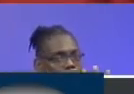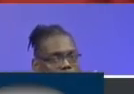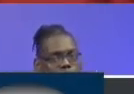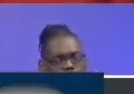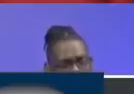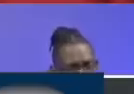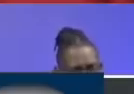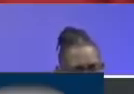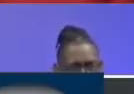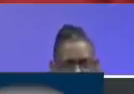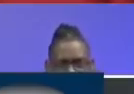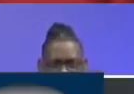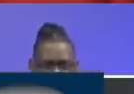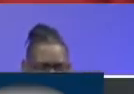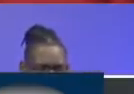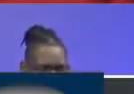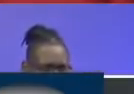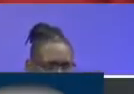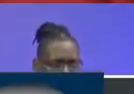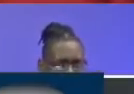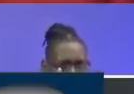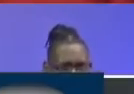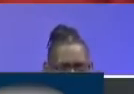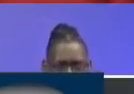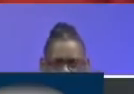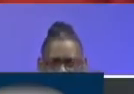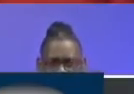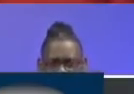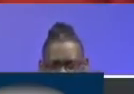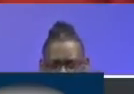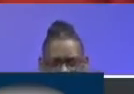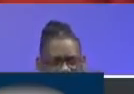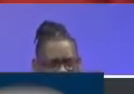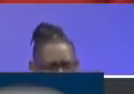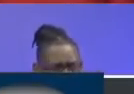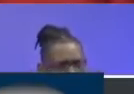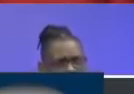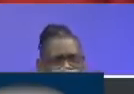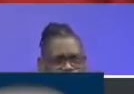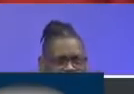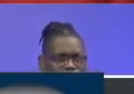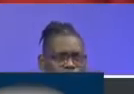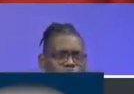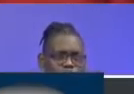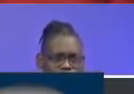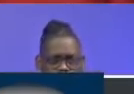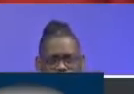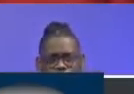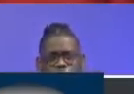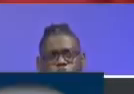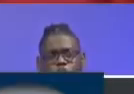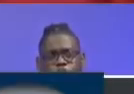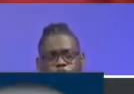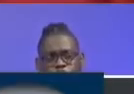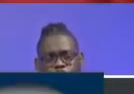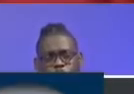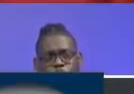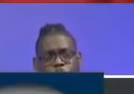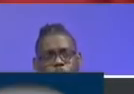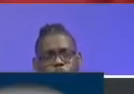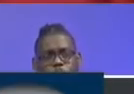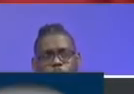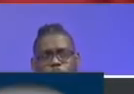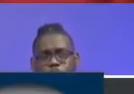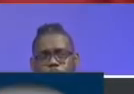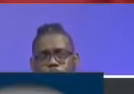world, the Commonwealth, the CARICOM, we are confident that the law is a proportionate step. How we roll it out